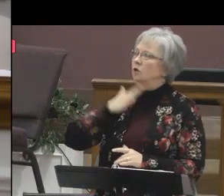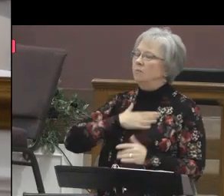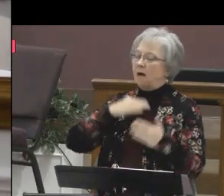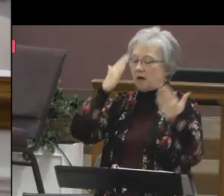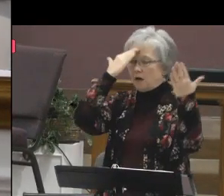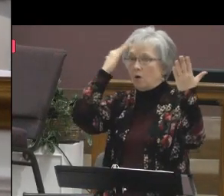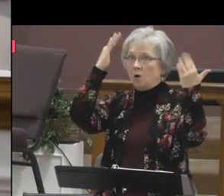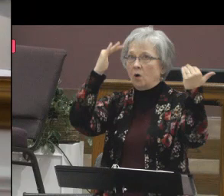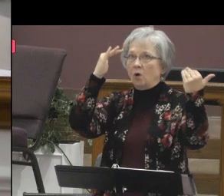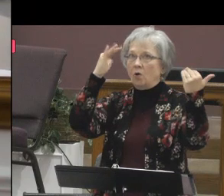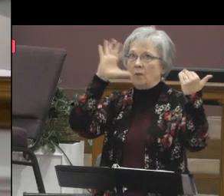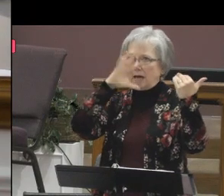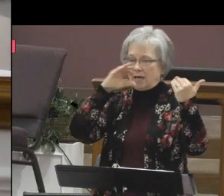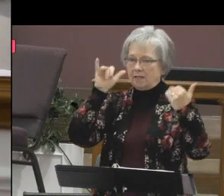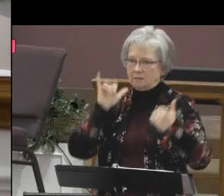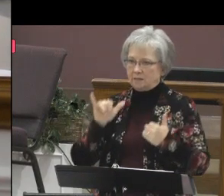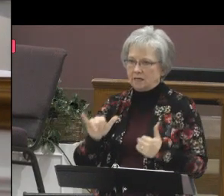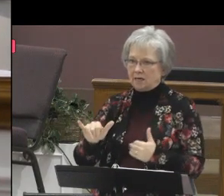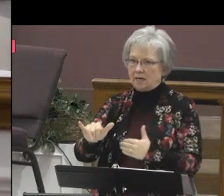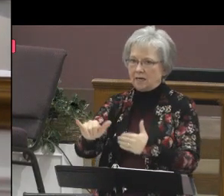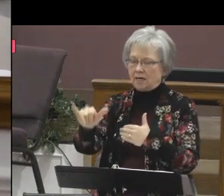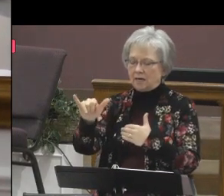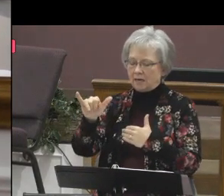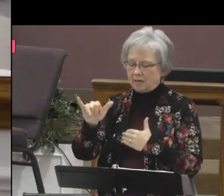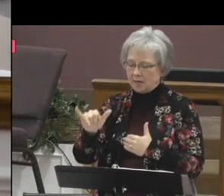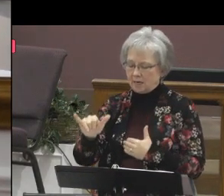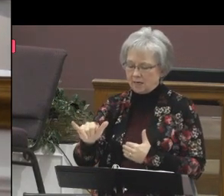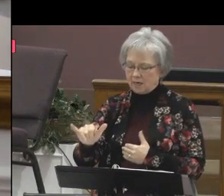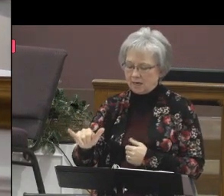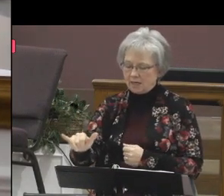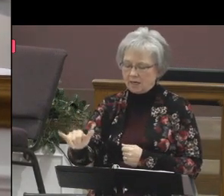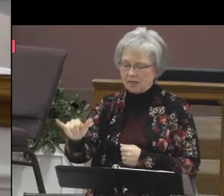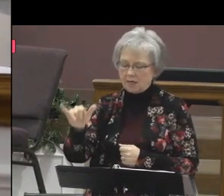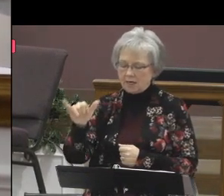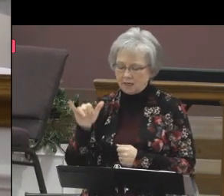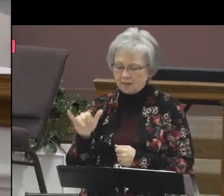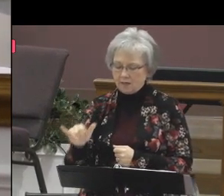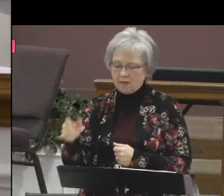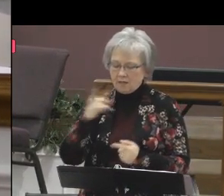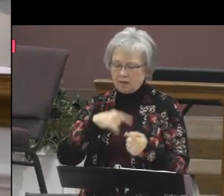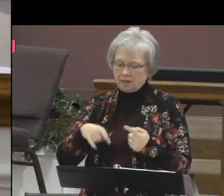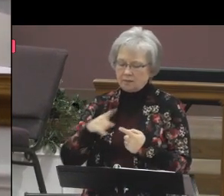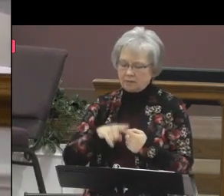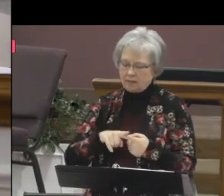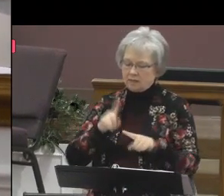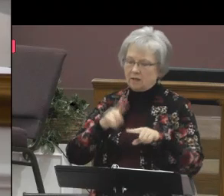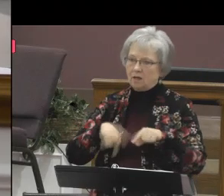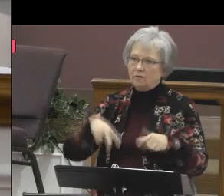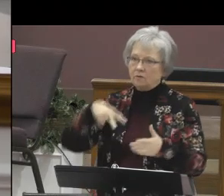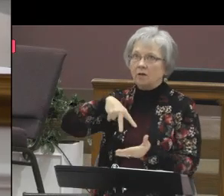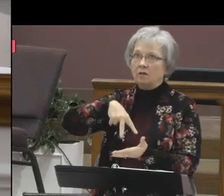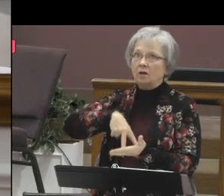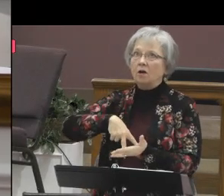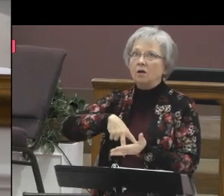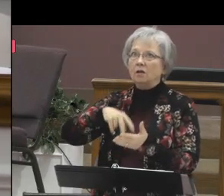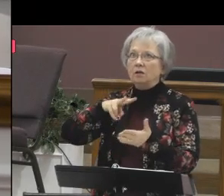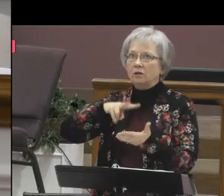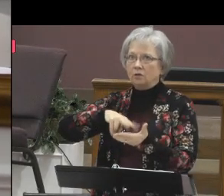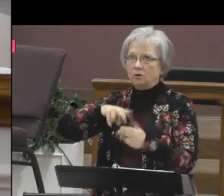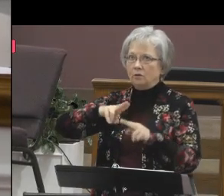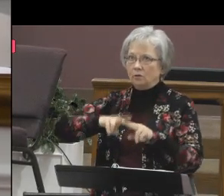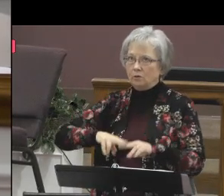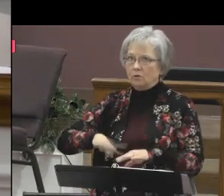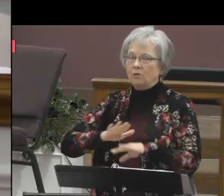Jesus, you're my hope and stay. And when I cannot stand upon you,